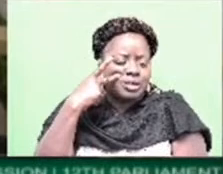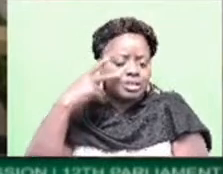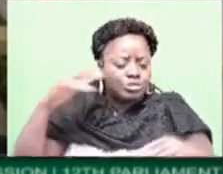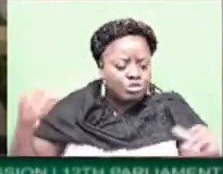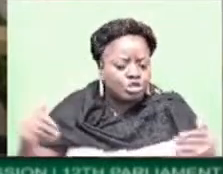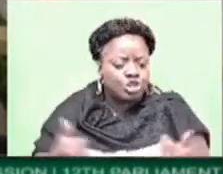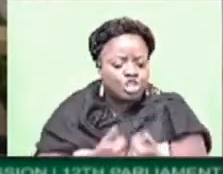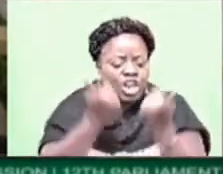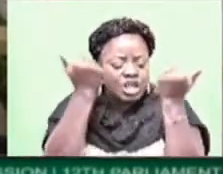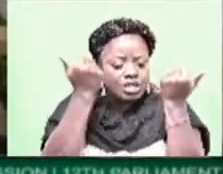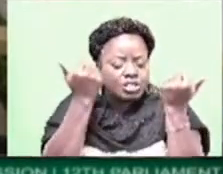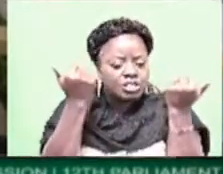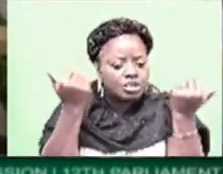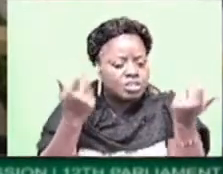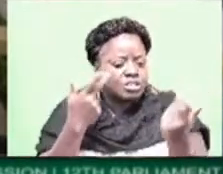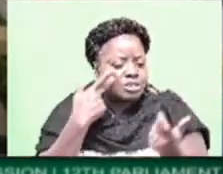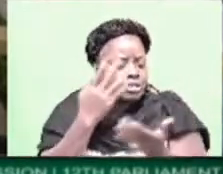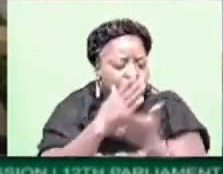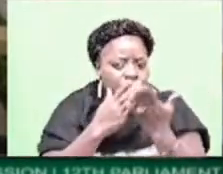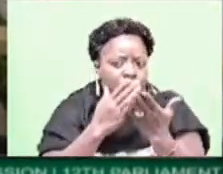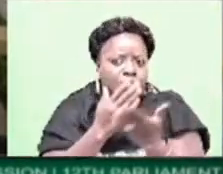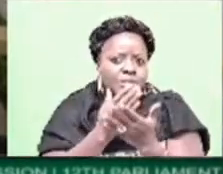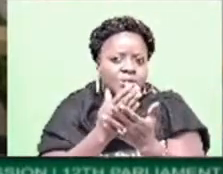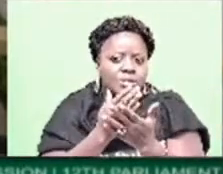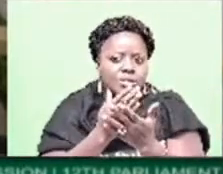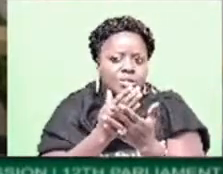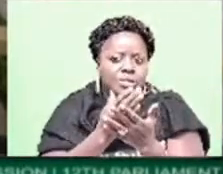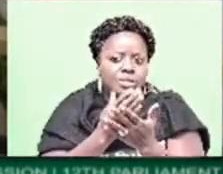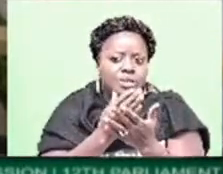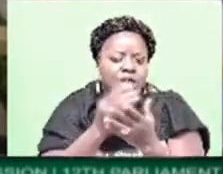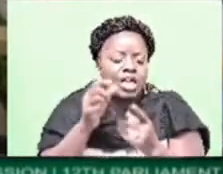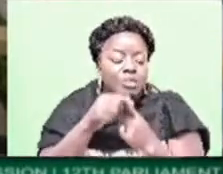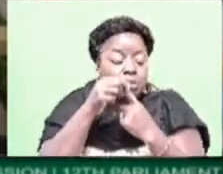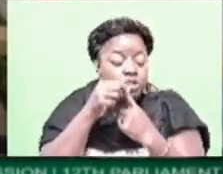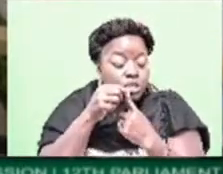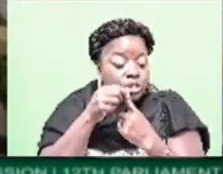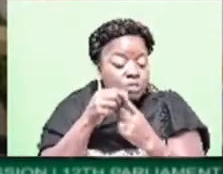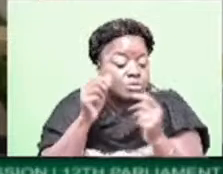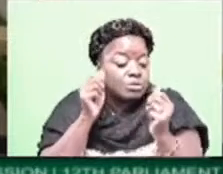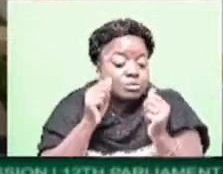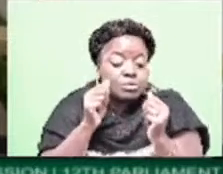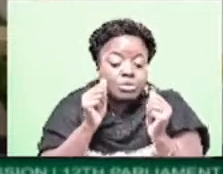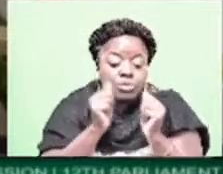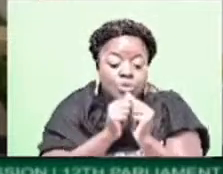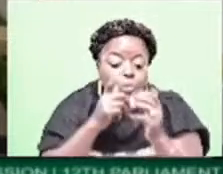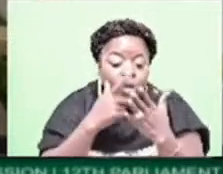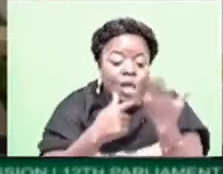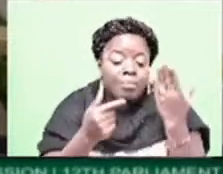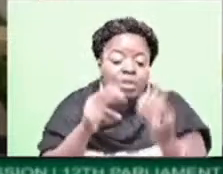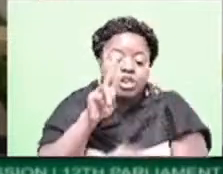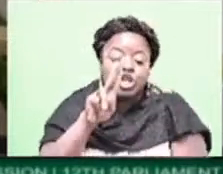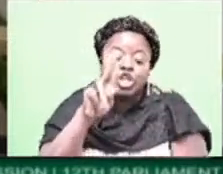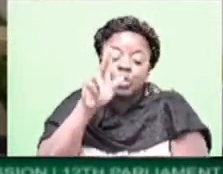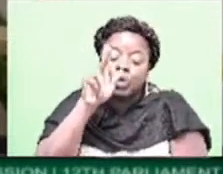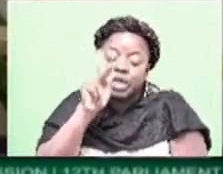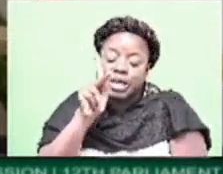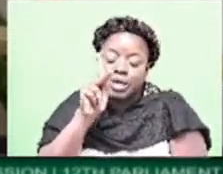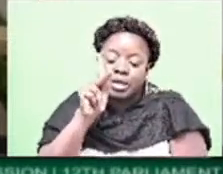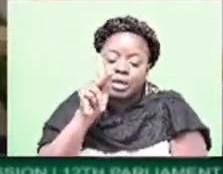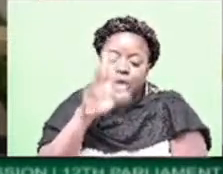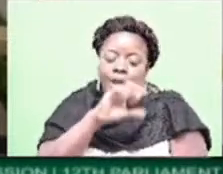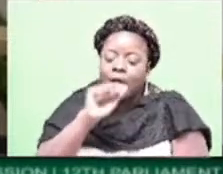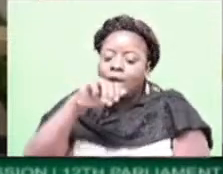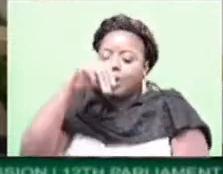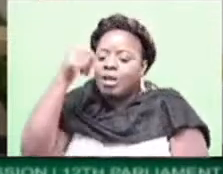shared Commonwealth jurisdictions, especially when you look at what occurred in the United Kingdom and what occurred in